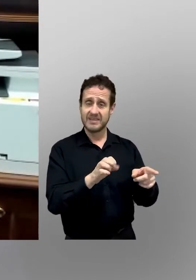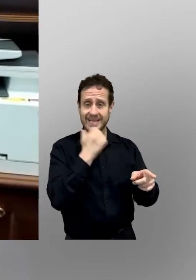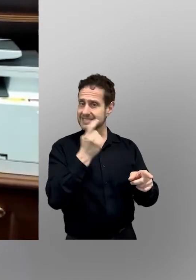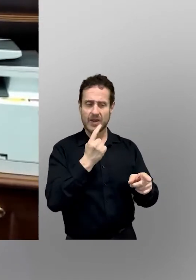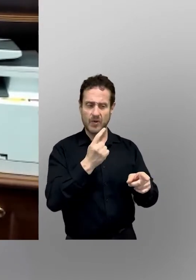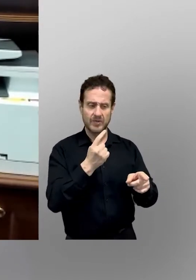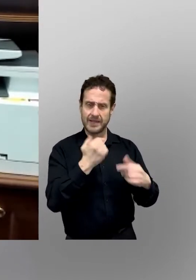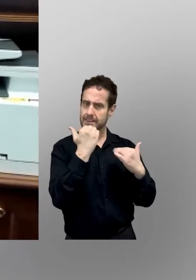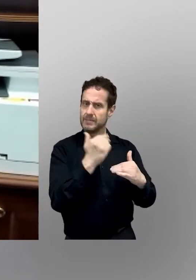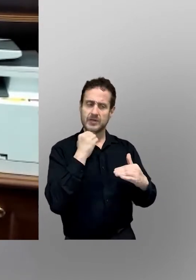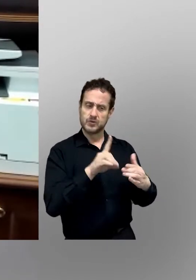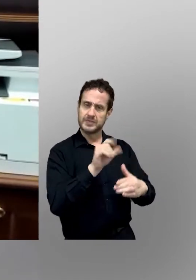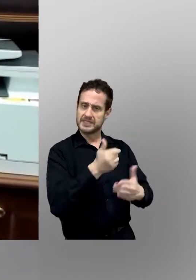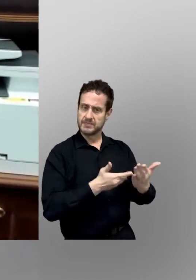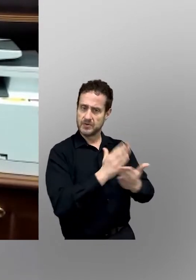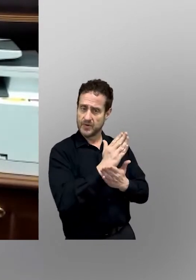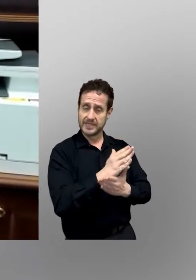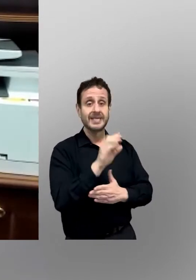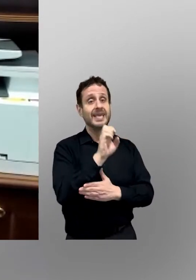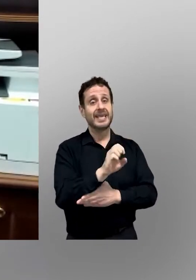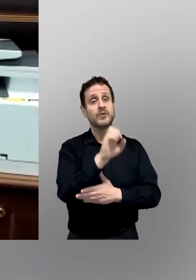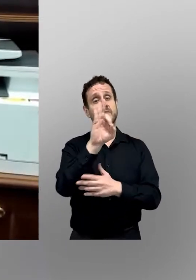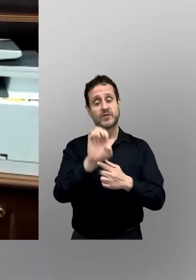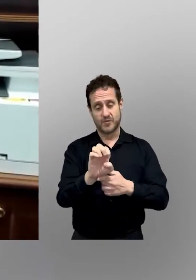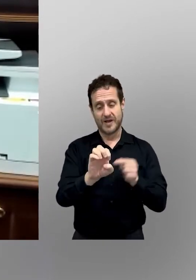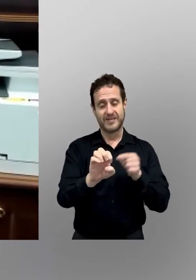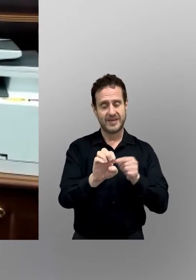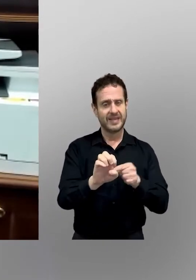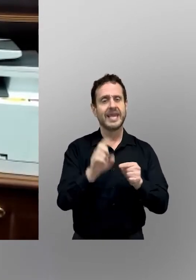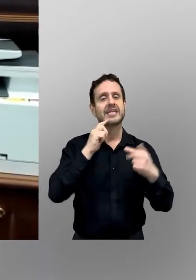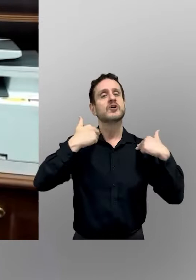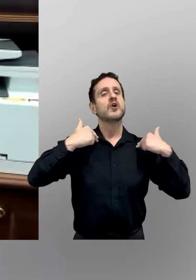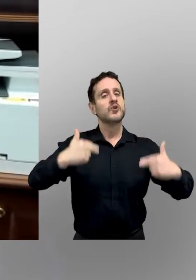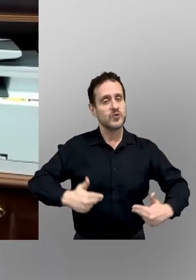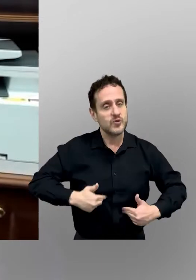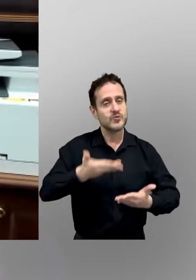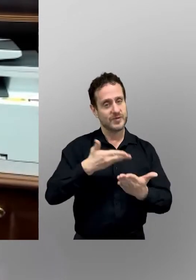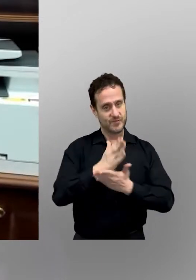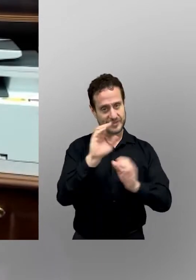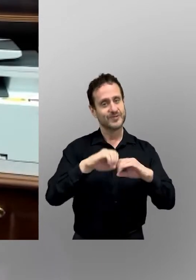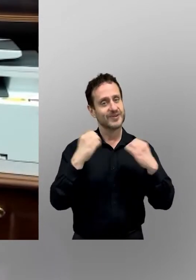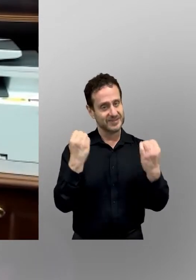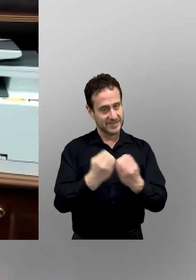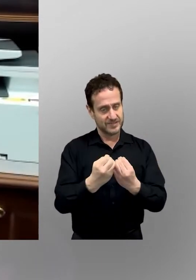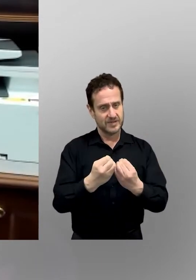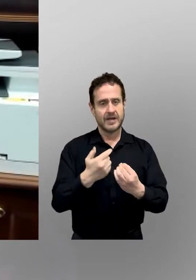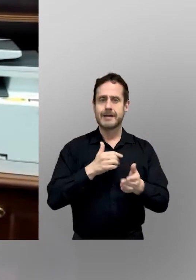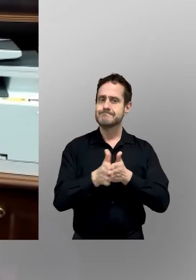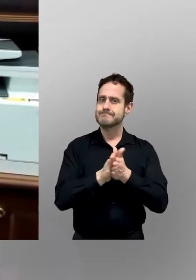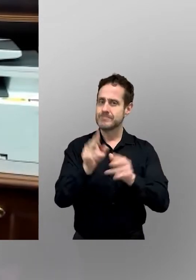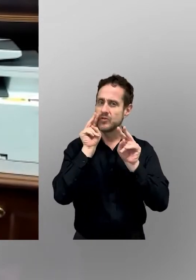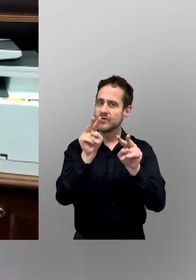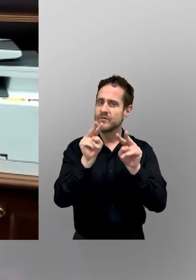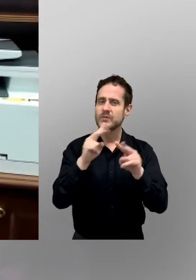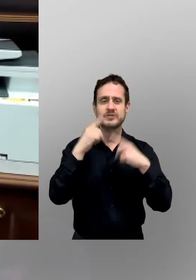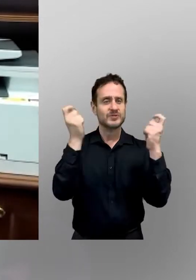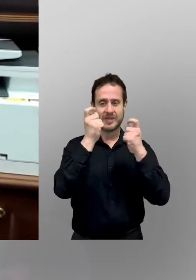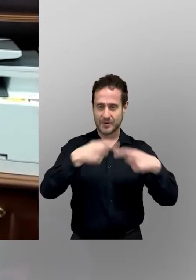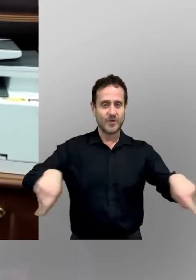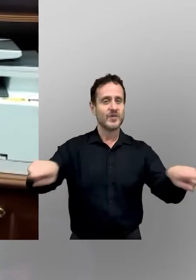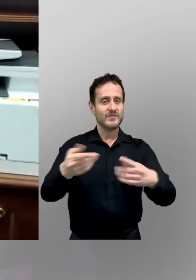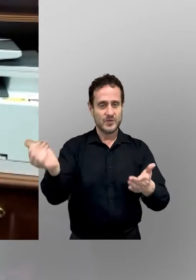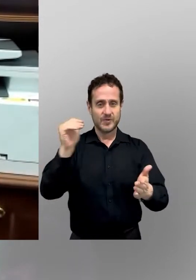unthinkable circumstances. Equip for Equality is not just a disability rights organization. Equip for Equality is a human